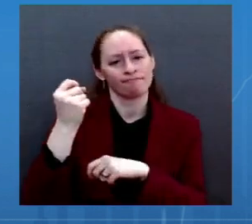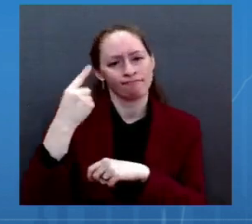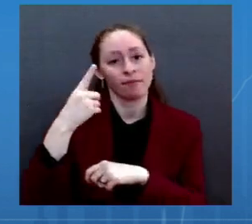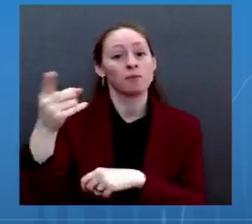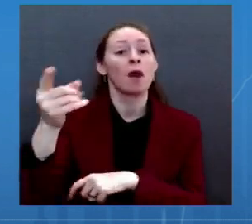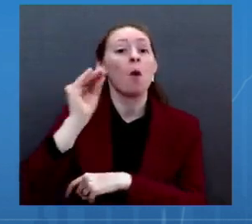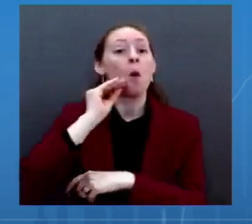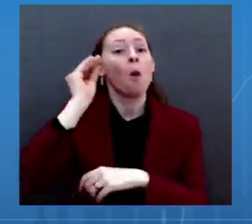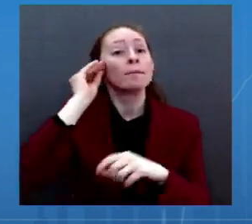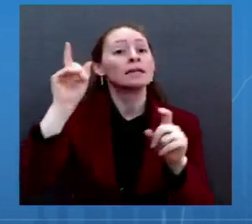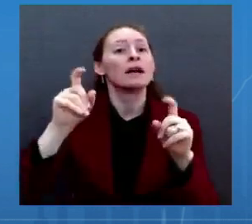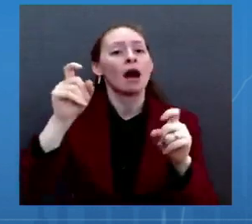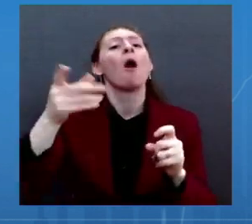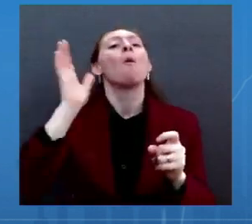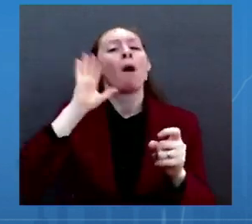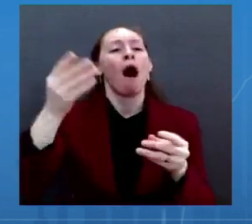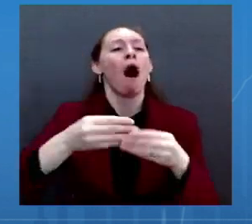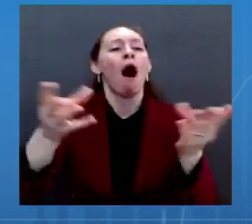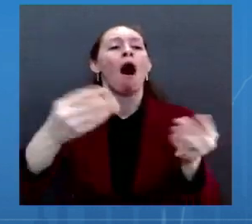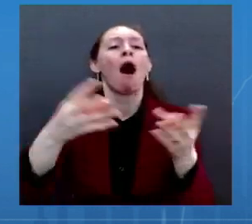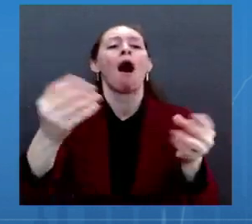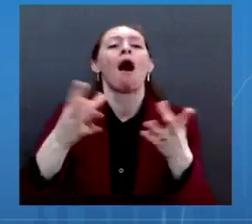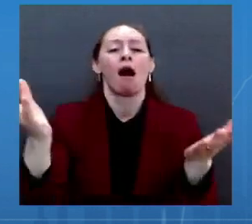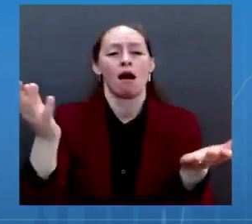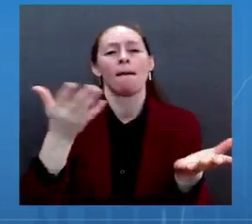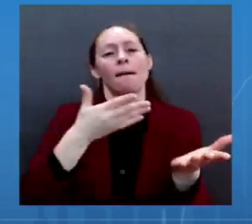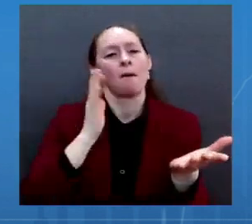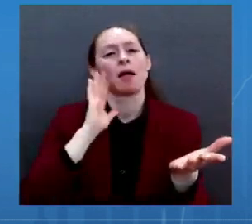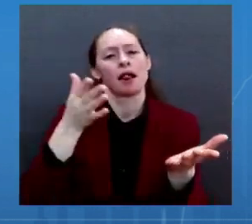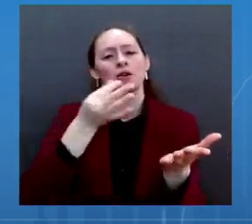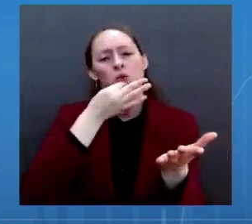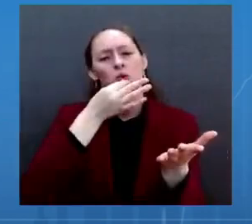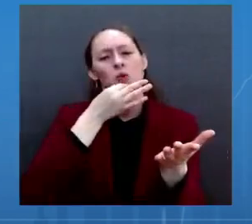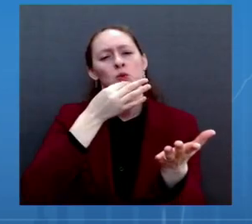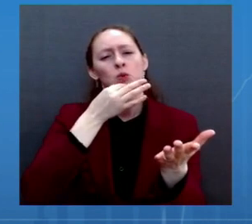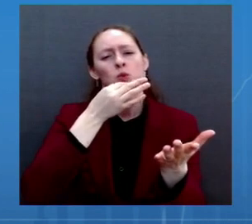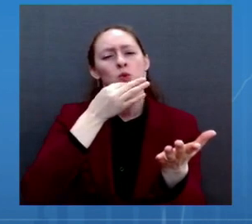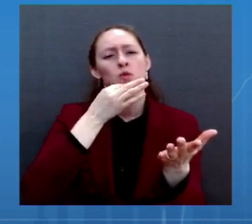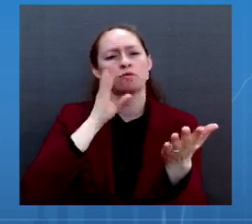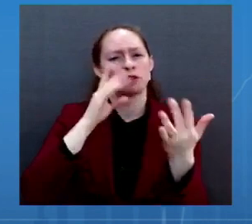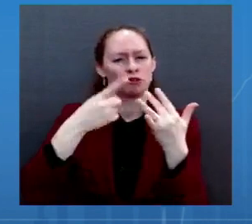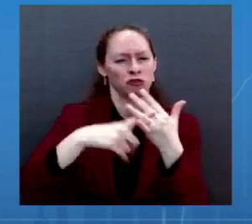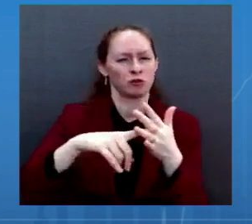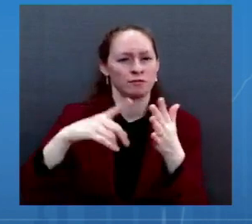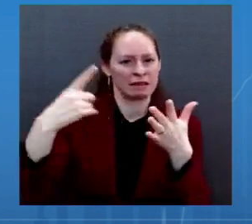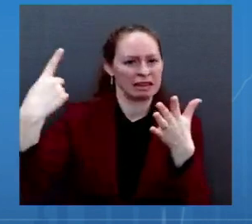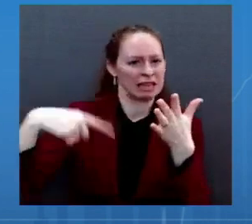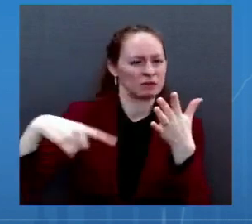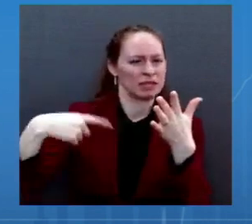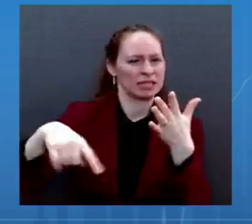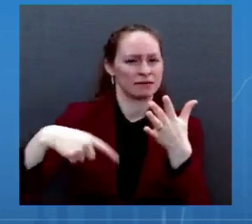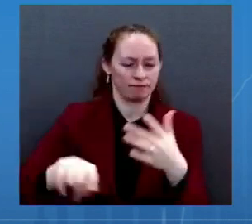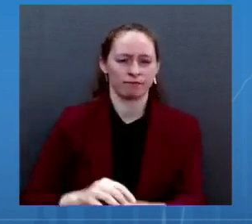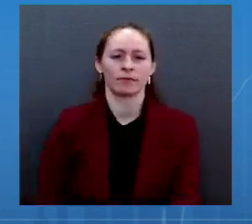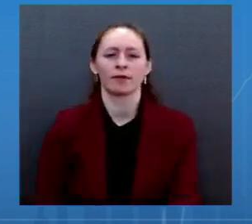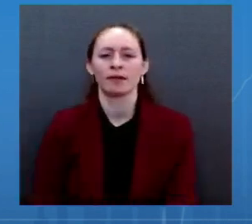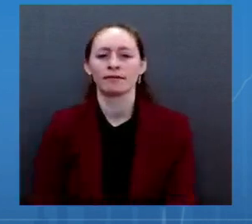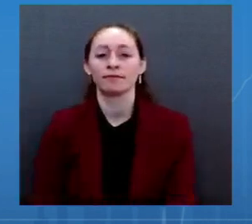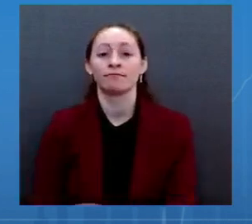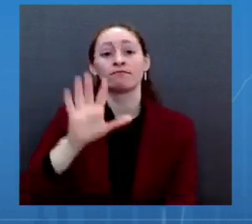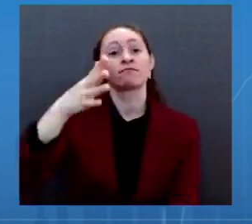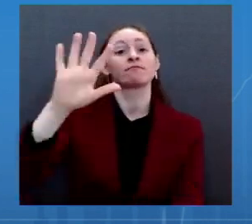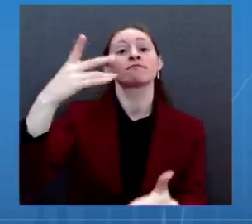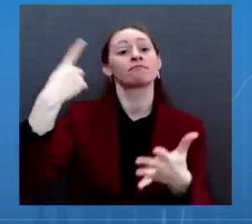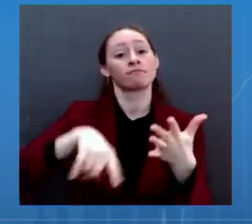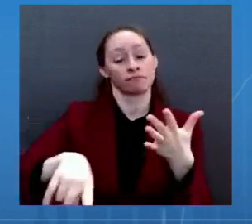reimbursed by commercial insurance. So lots going on with testing. As to the specific issue with staffing at the labs, that's something that I'll